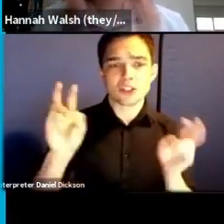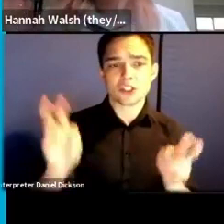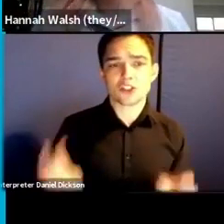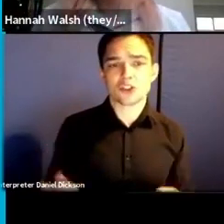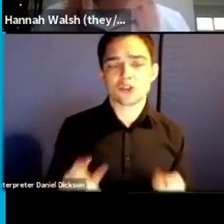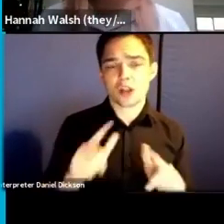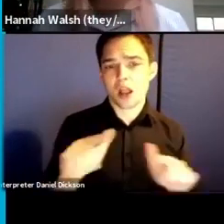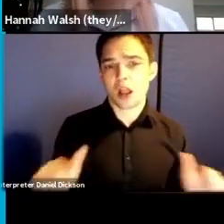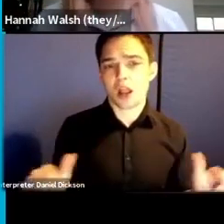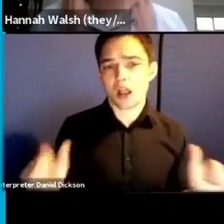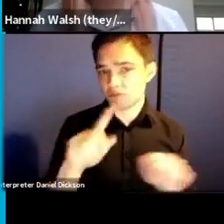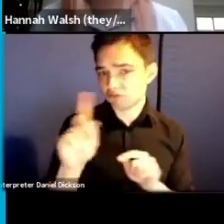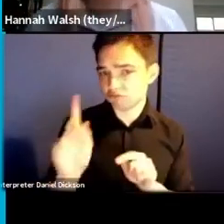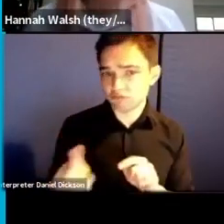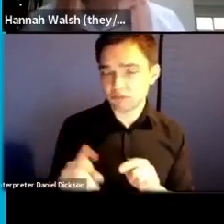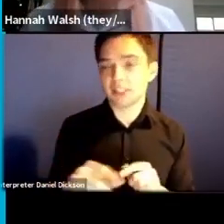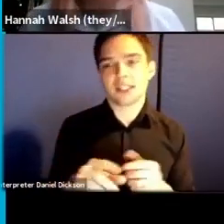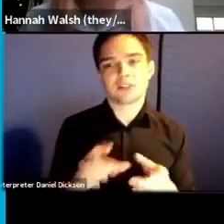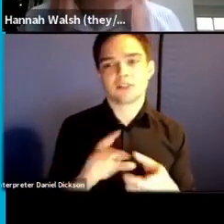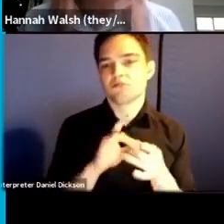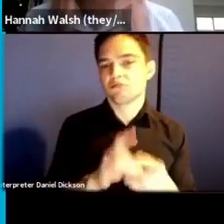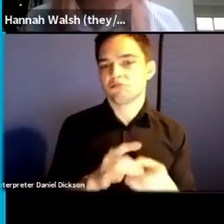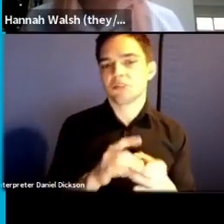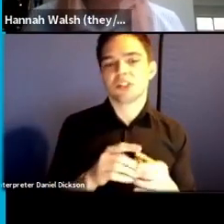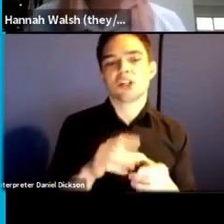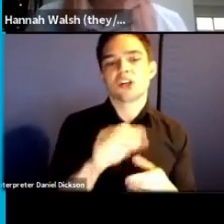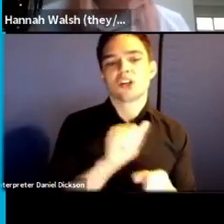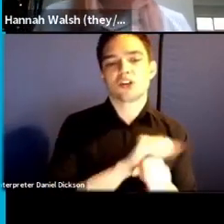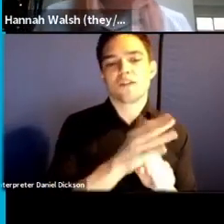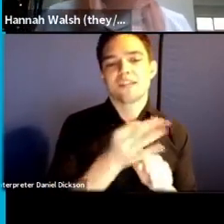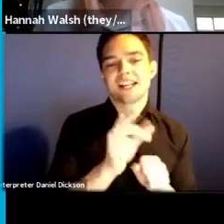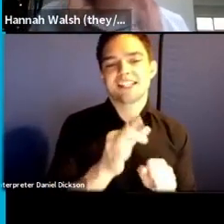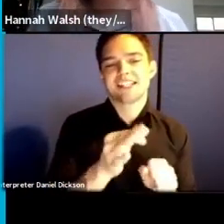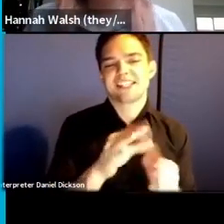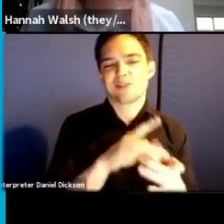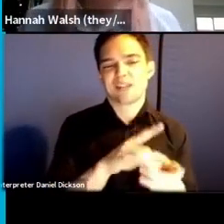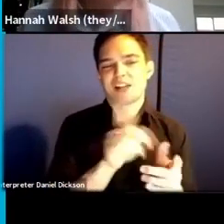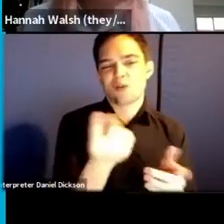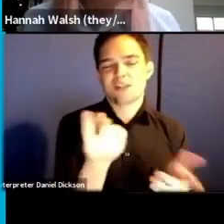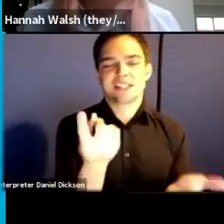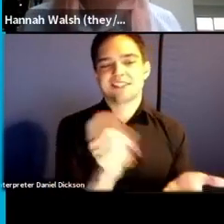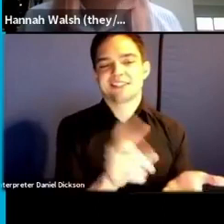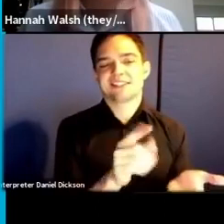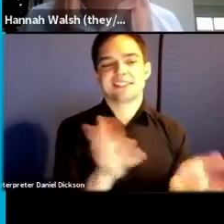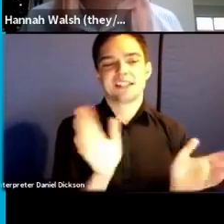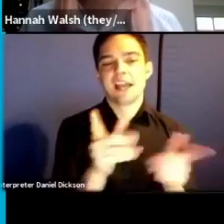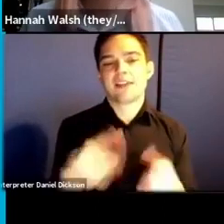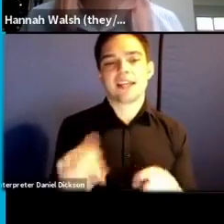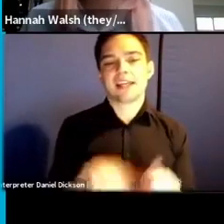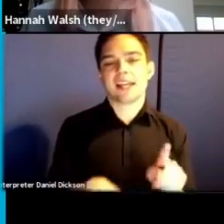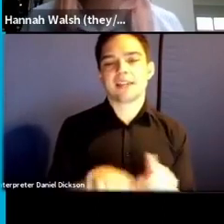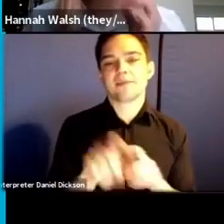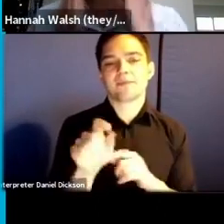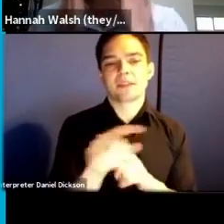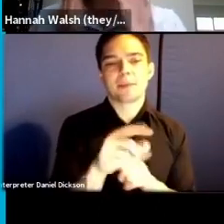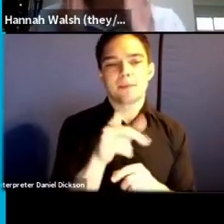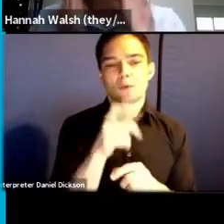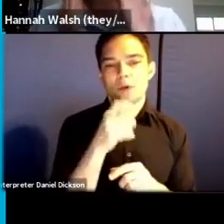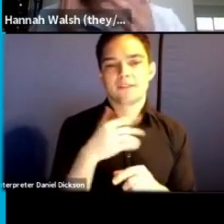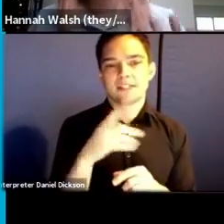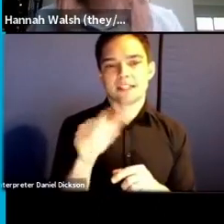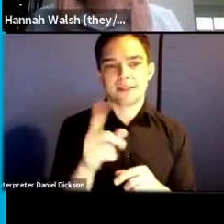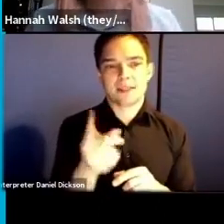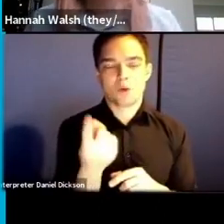know about? It's strictly related to COVID-19 related symptoms. And they cannot only ask these questions of people with disabilities.